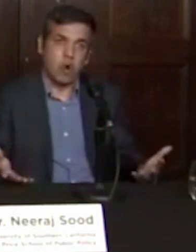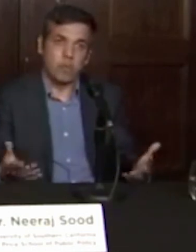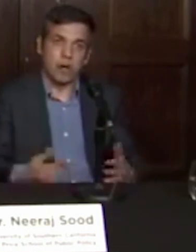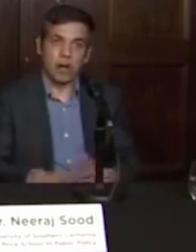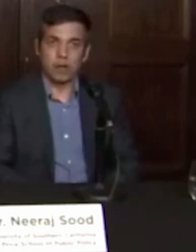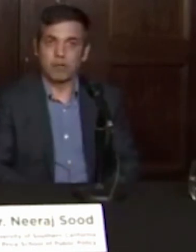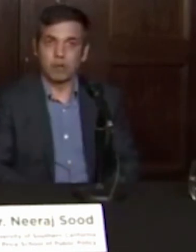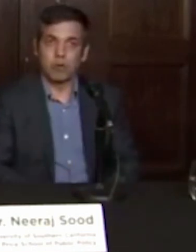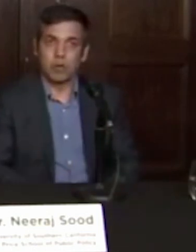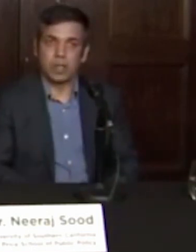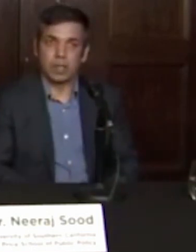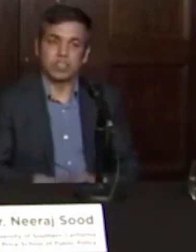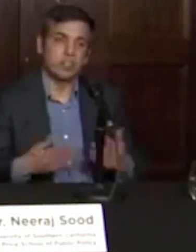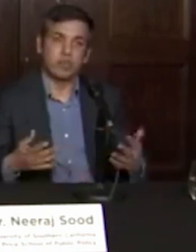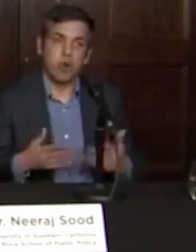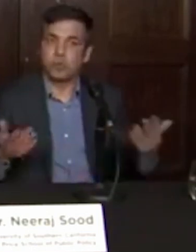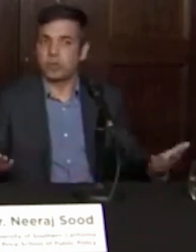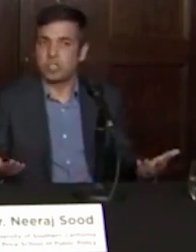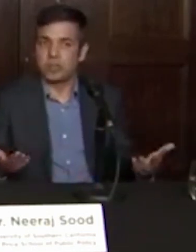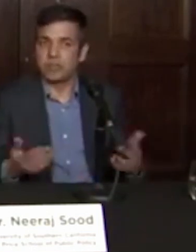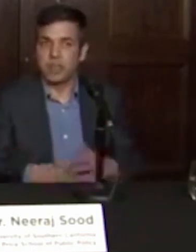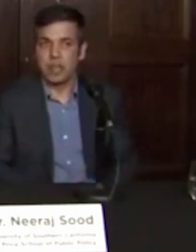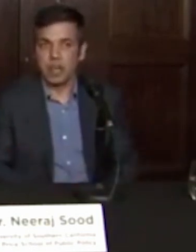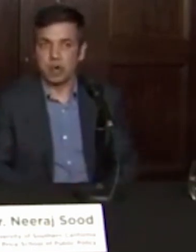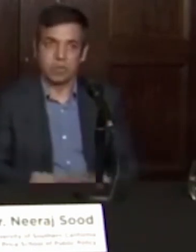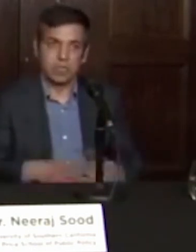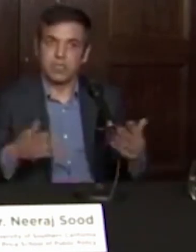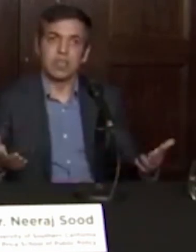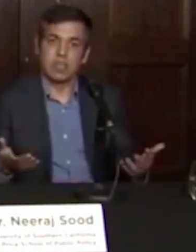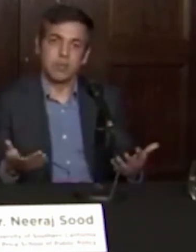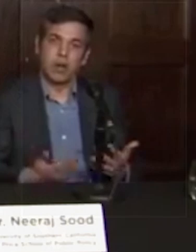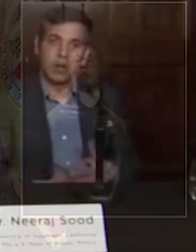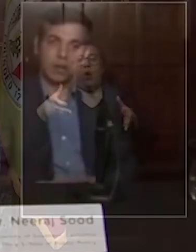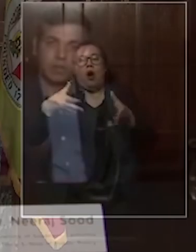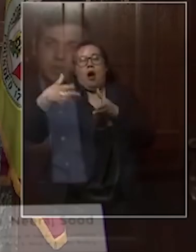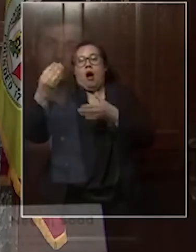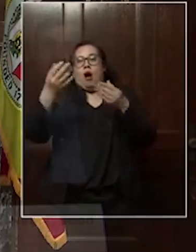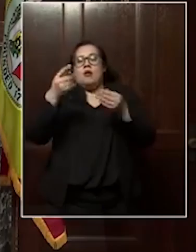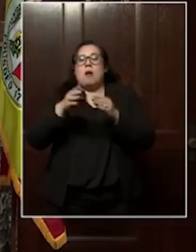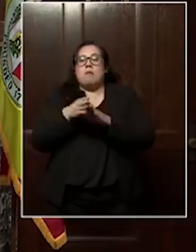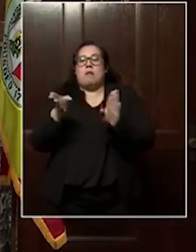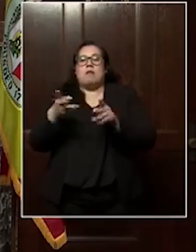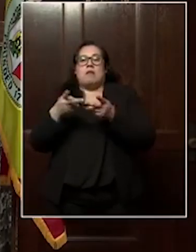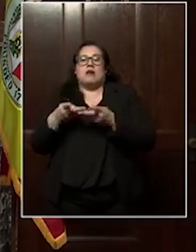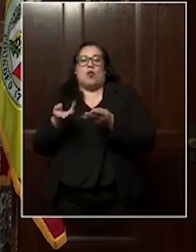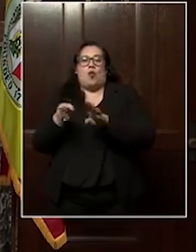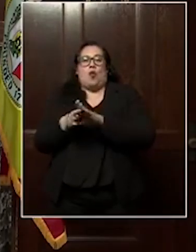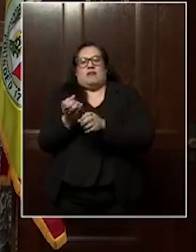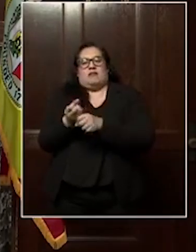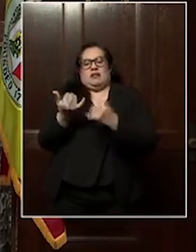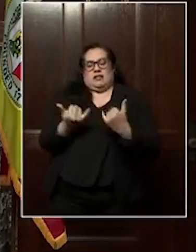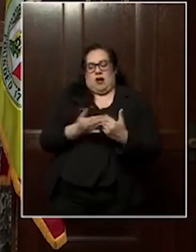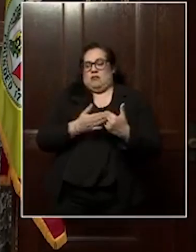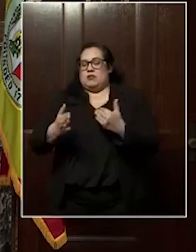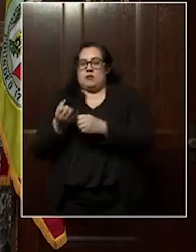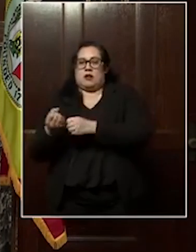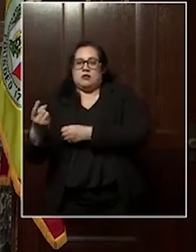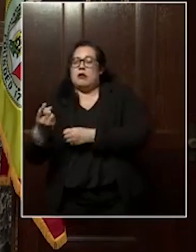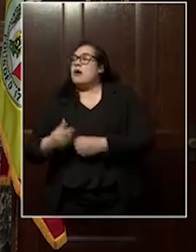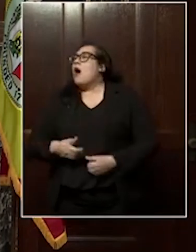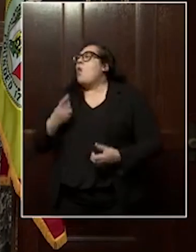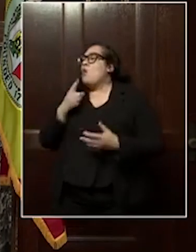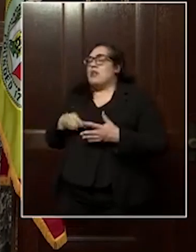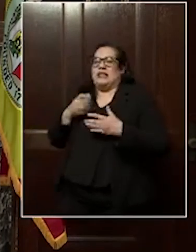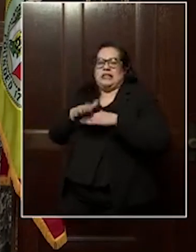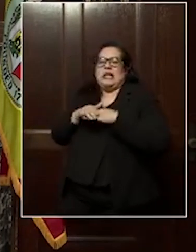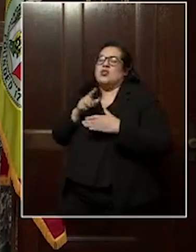run hope for what we hope to achieve with this study and beyond. Thank you. Let me start by just thanking again Dr. Folt,